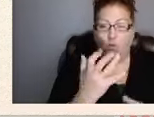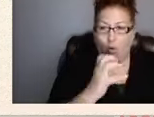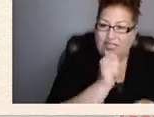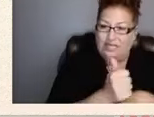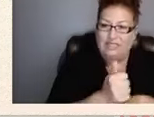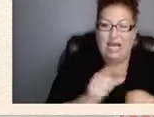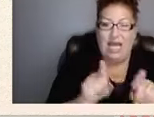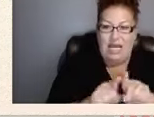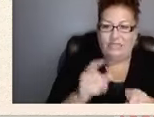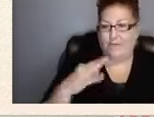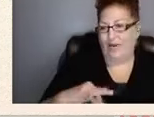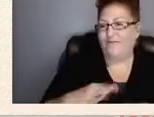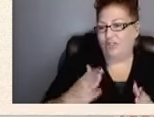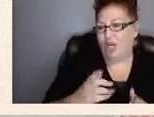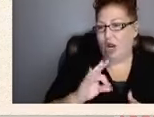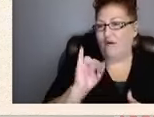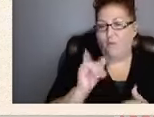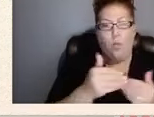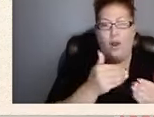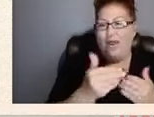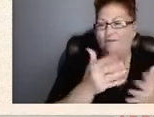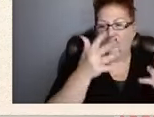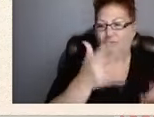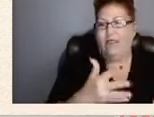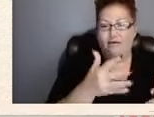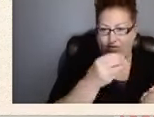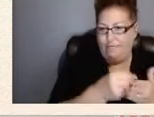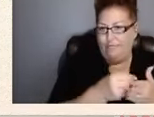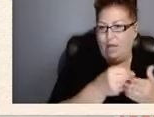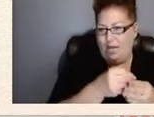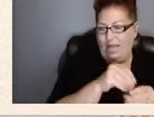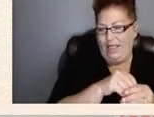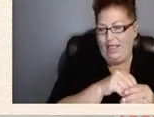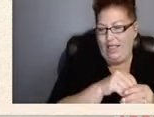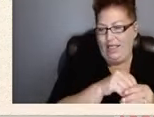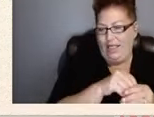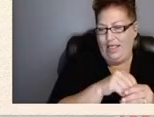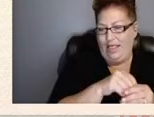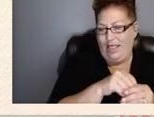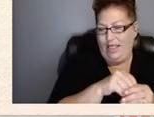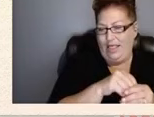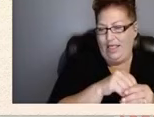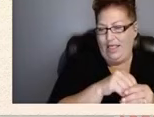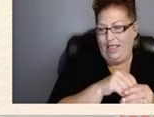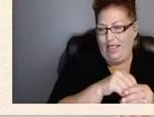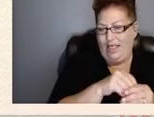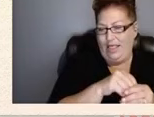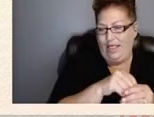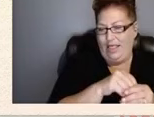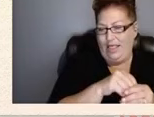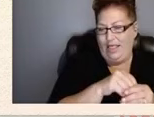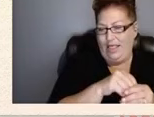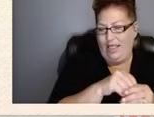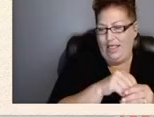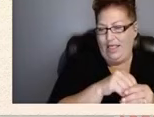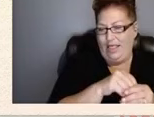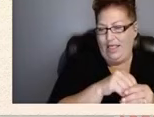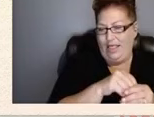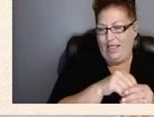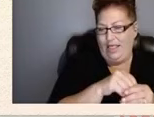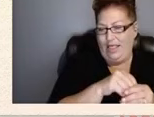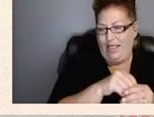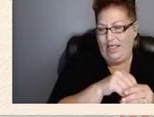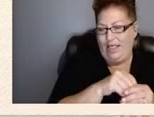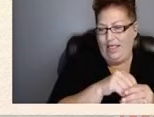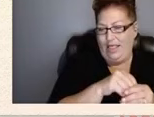beneficiary of whatever assets are left over in the trust. So first-party trusts are payback trusts, third-party trusts